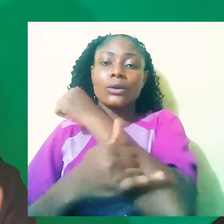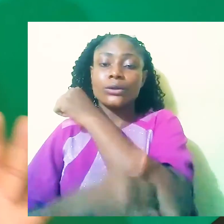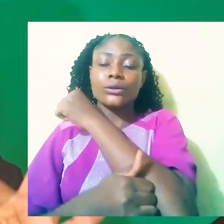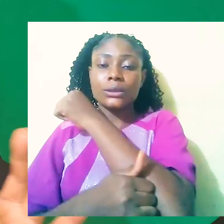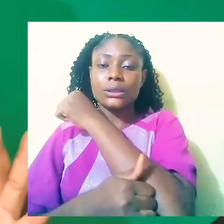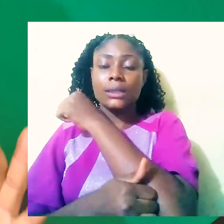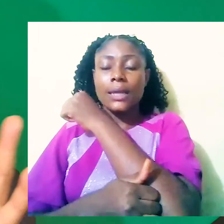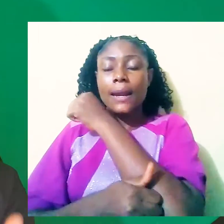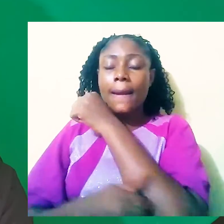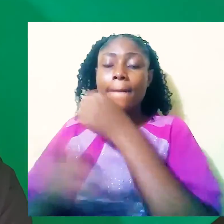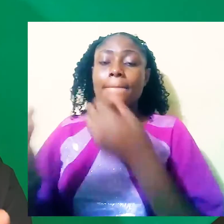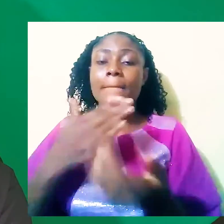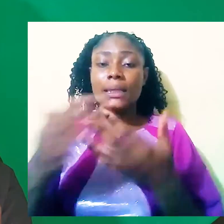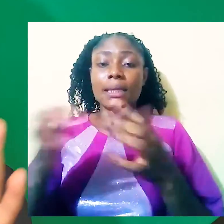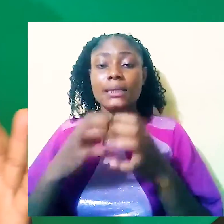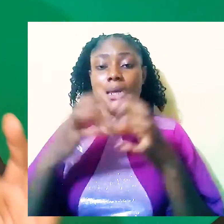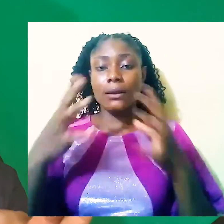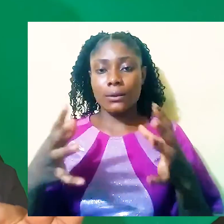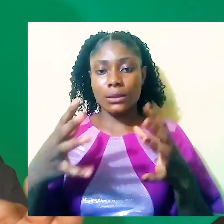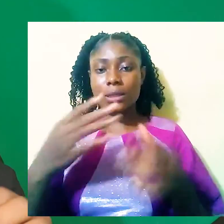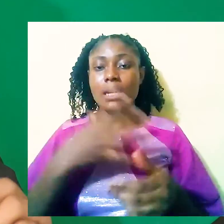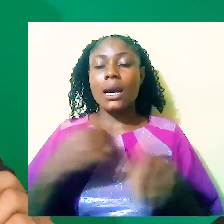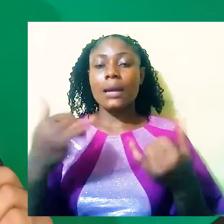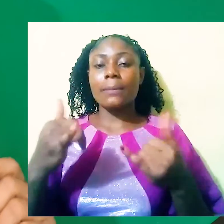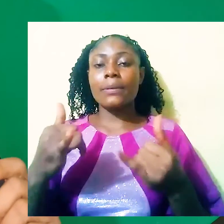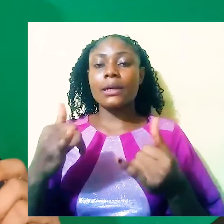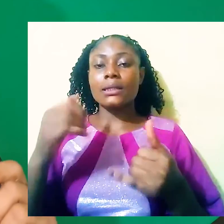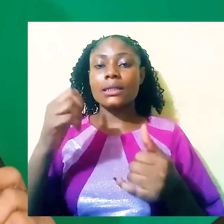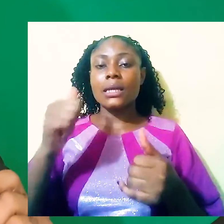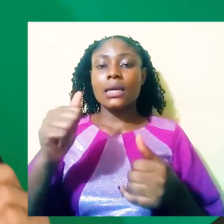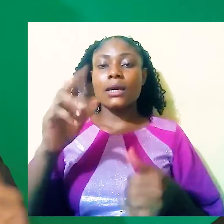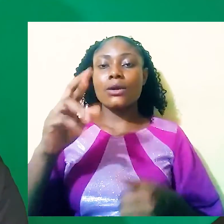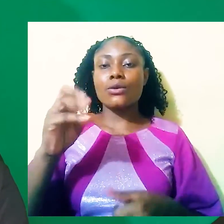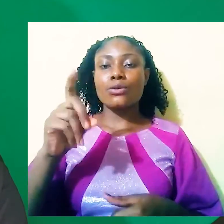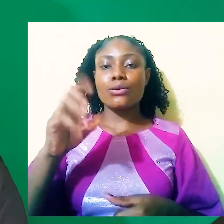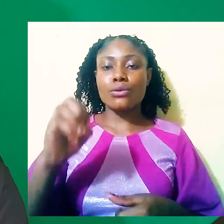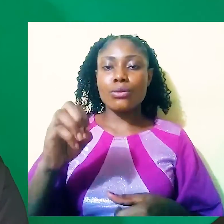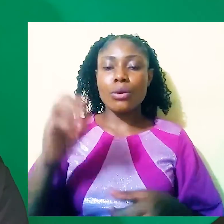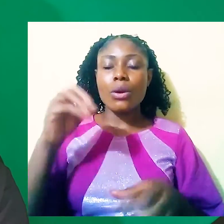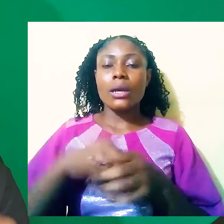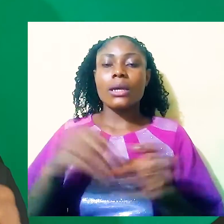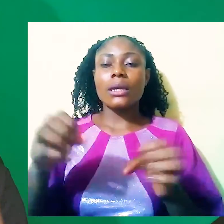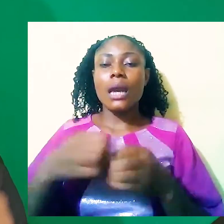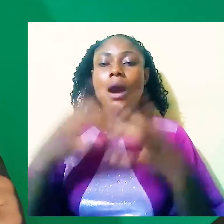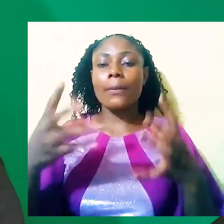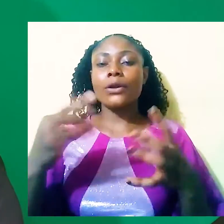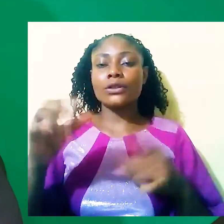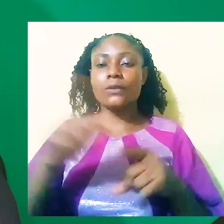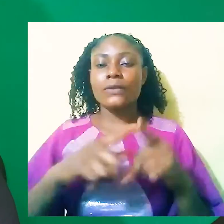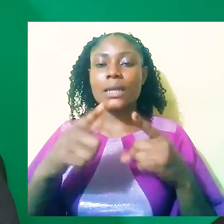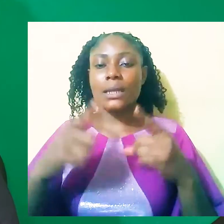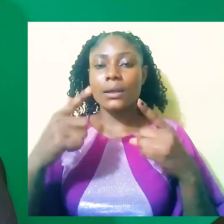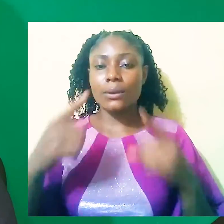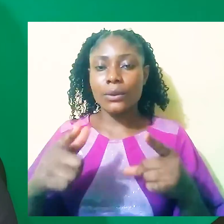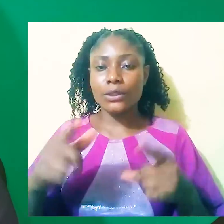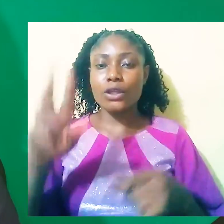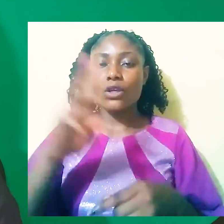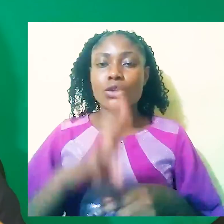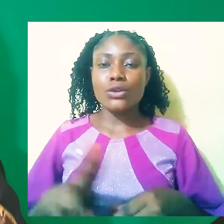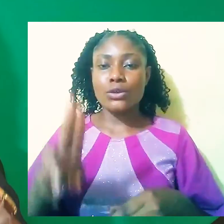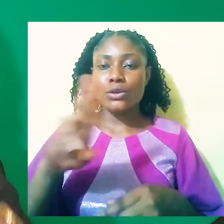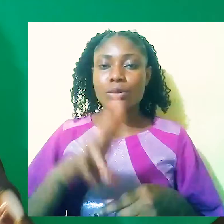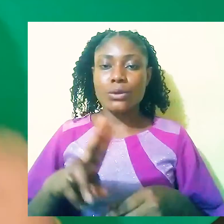the population of deaf people in every country matters a lot and plays a role